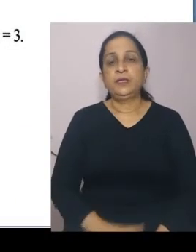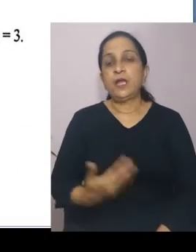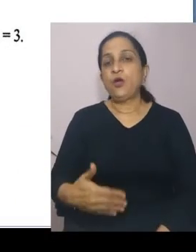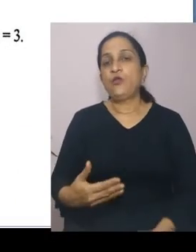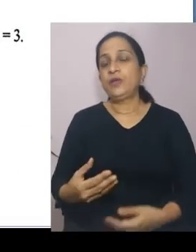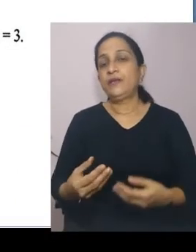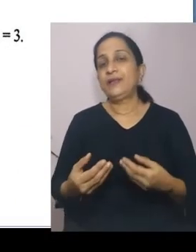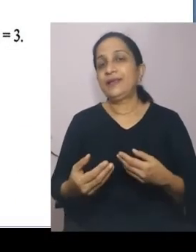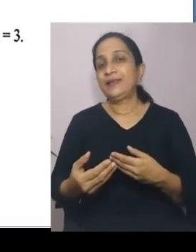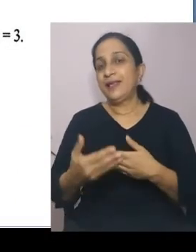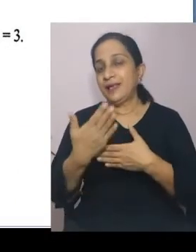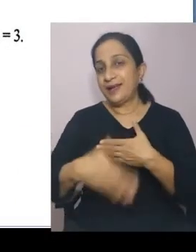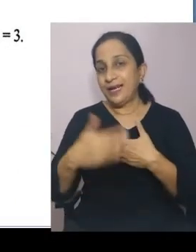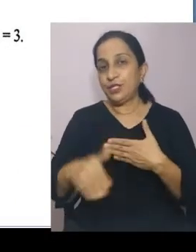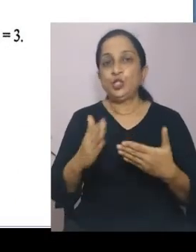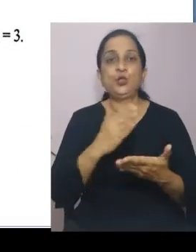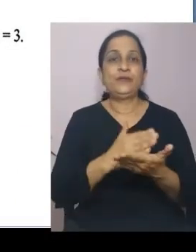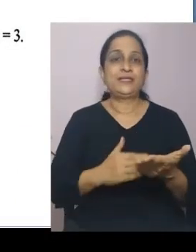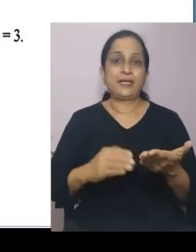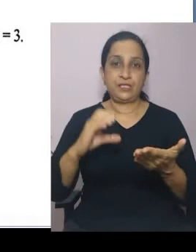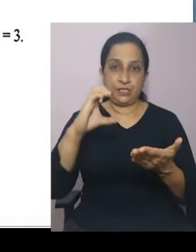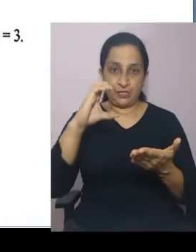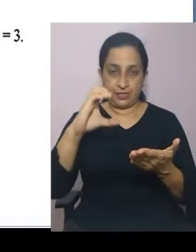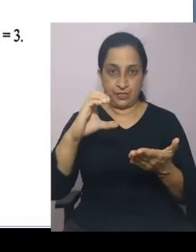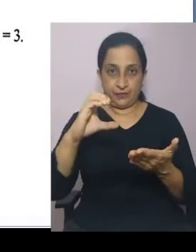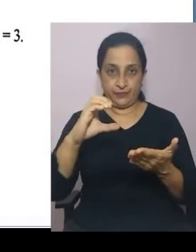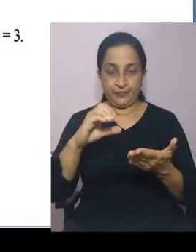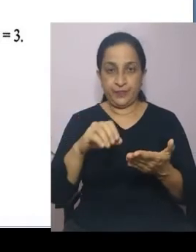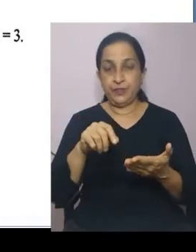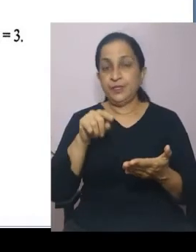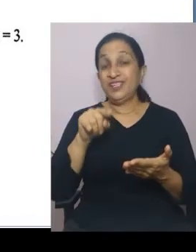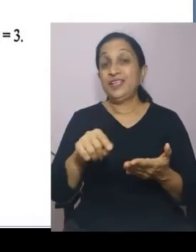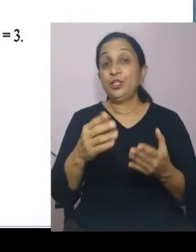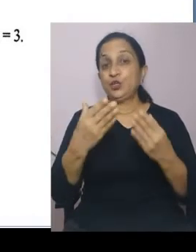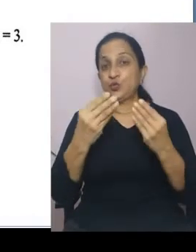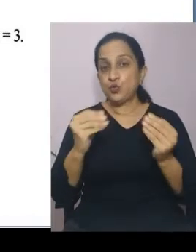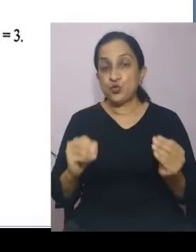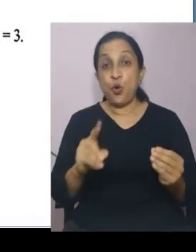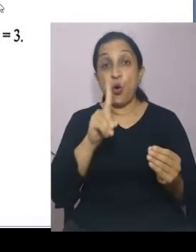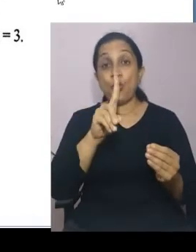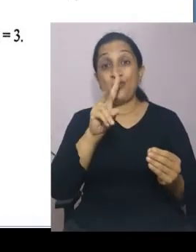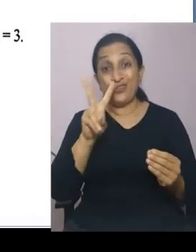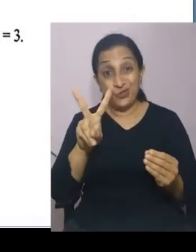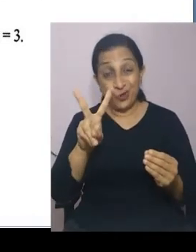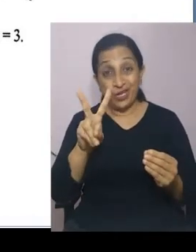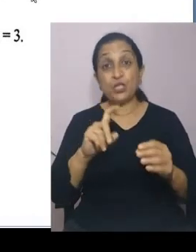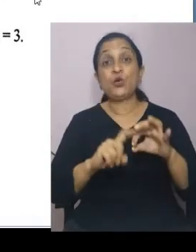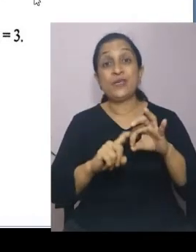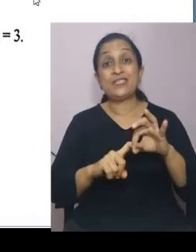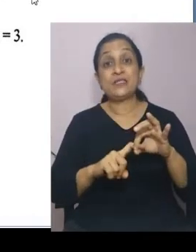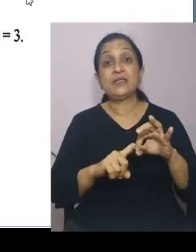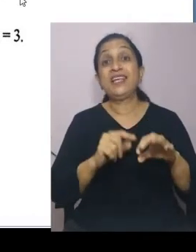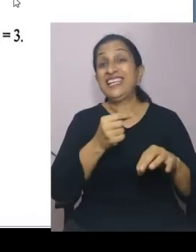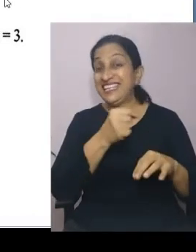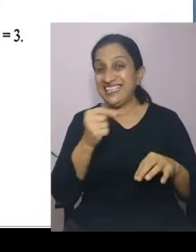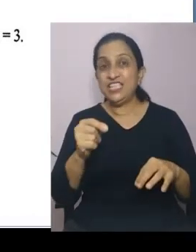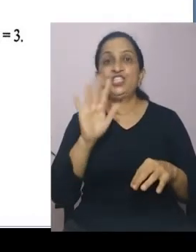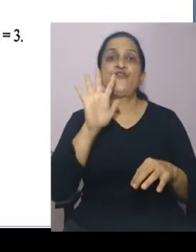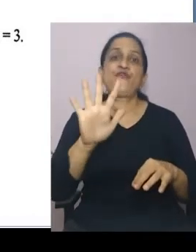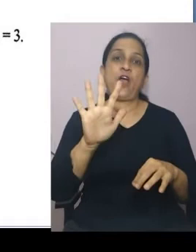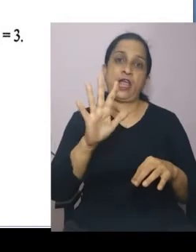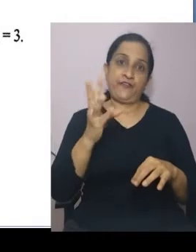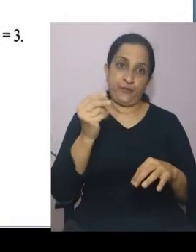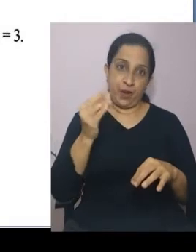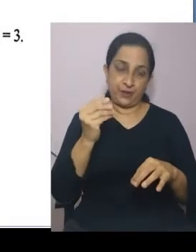Now let us proceed to section C. Here you have to solve 12 questions of 5 marks each.